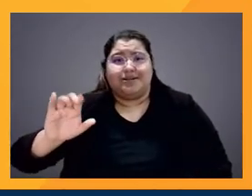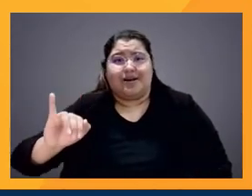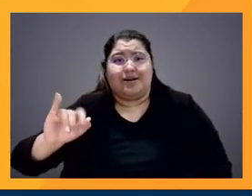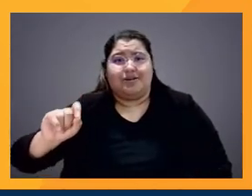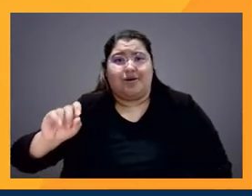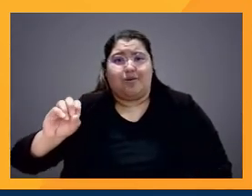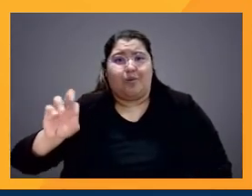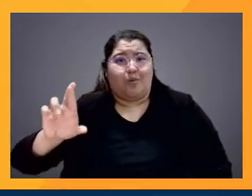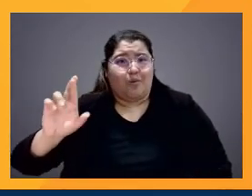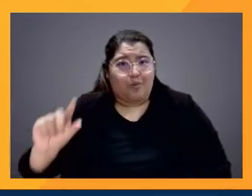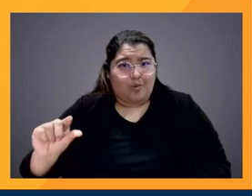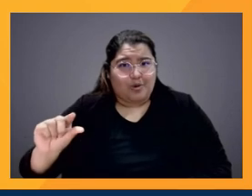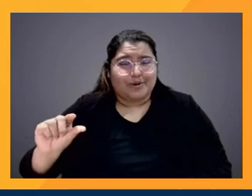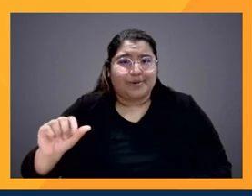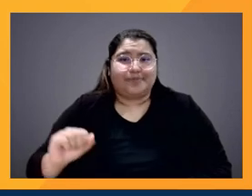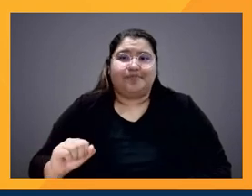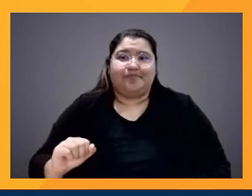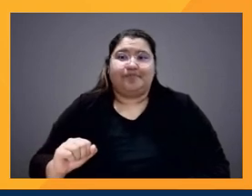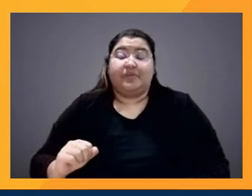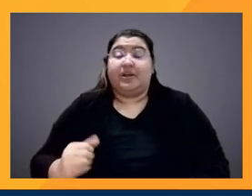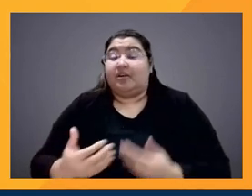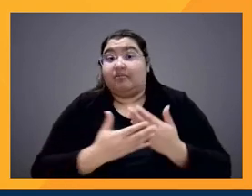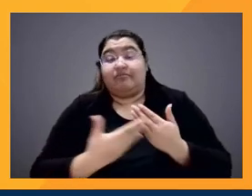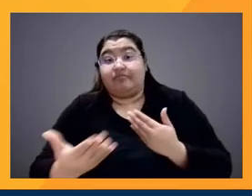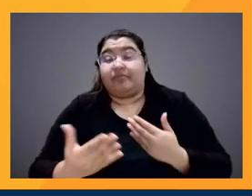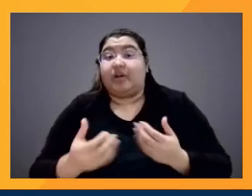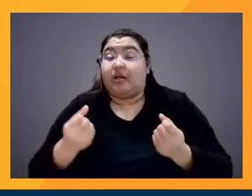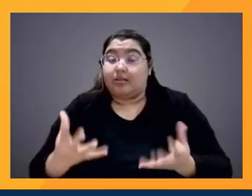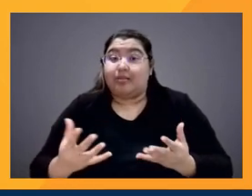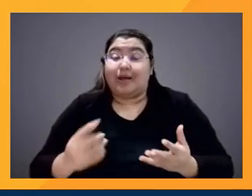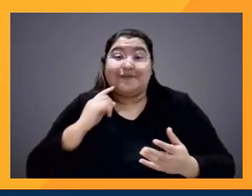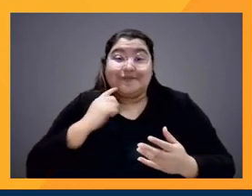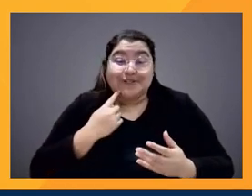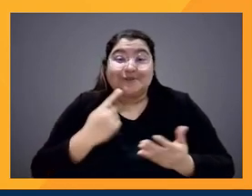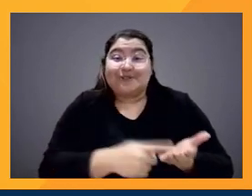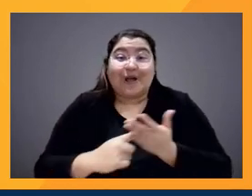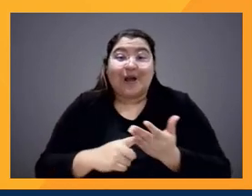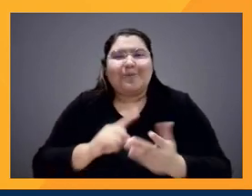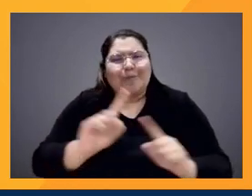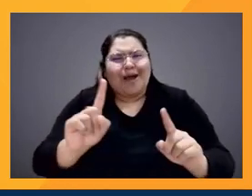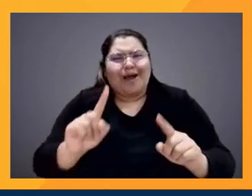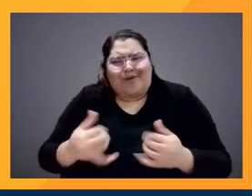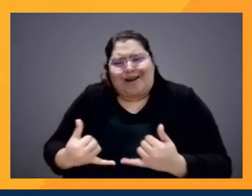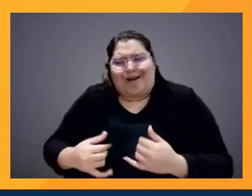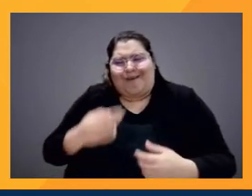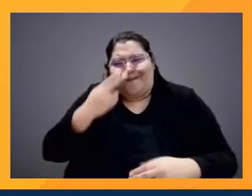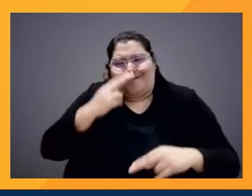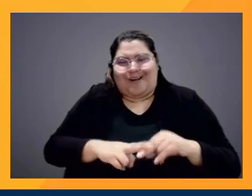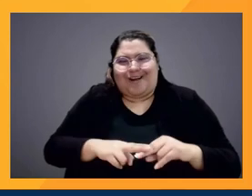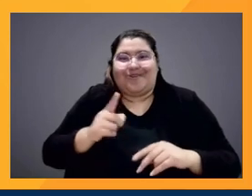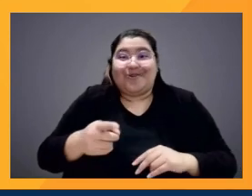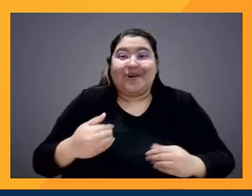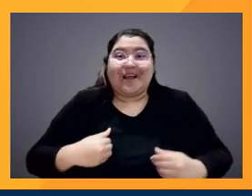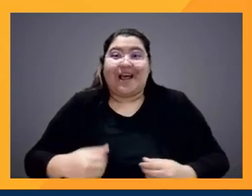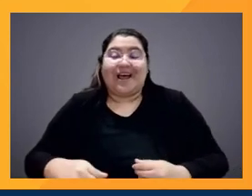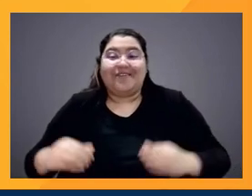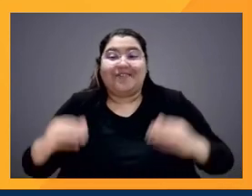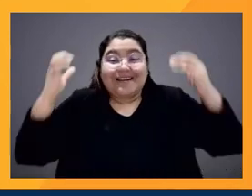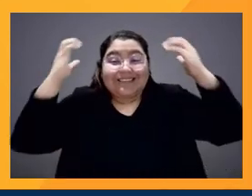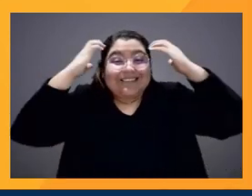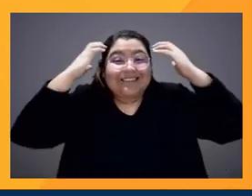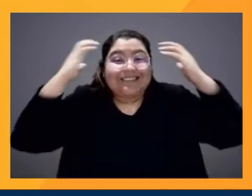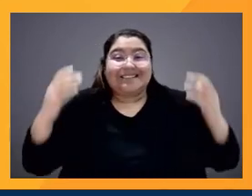but agree 100%. I think about my nieces and nephews, and frankly, when I show up to work every day, I mean,